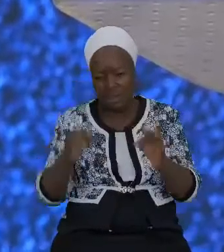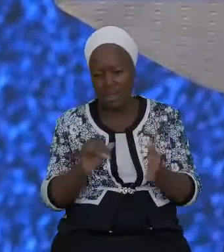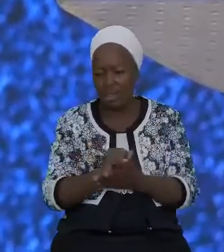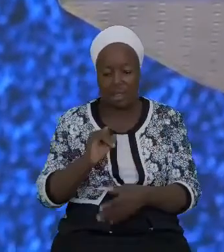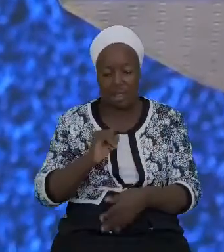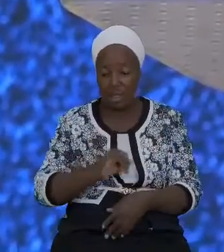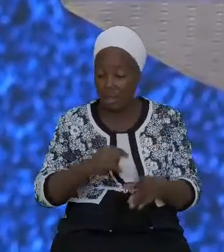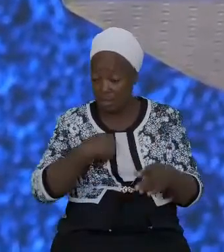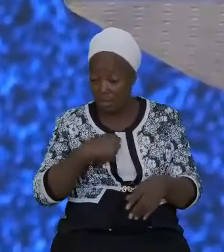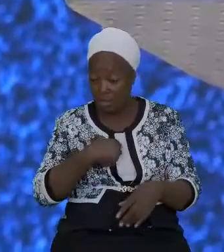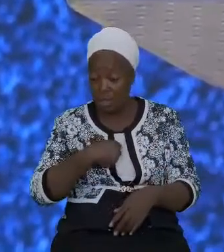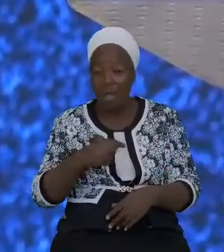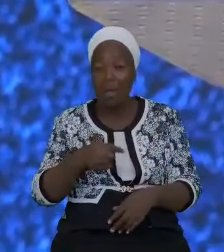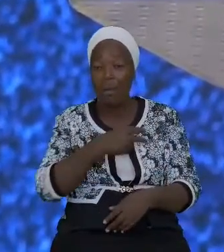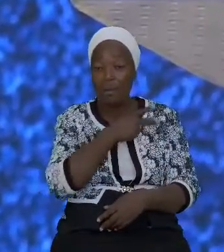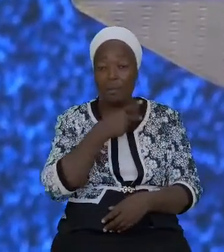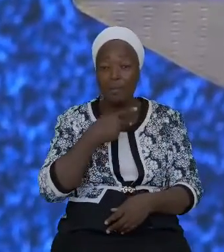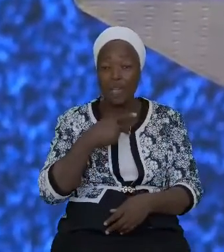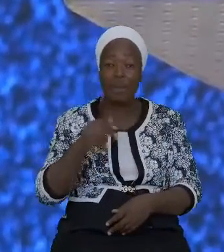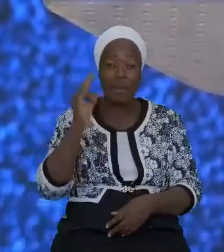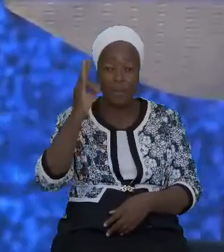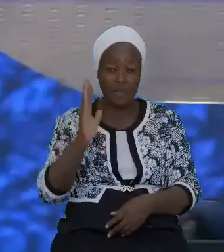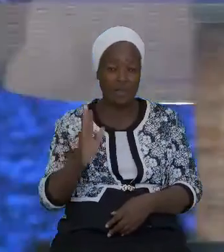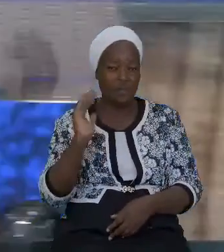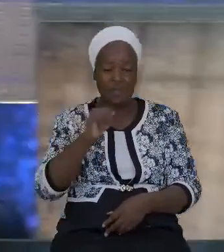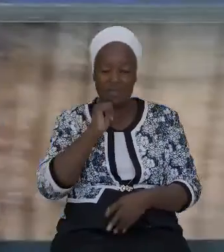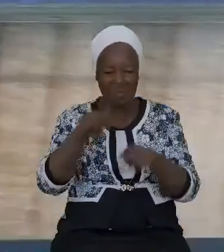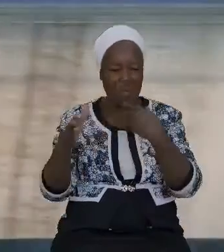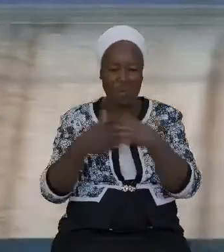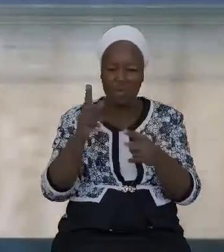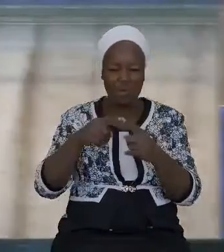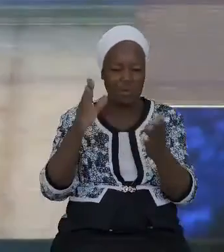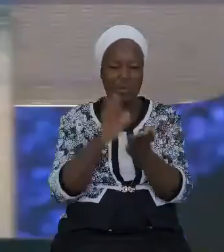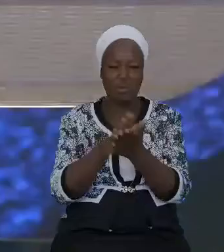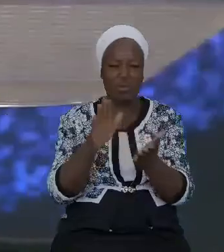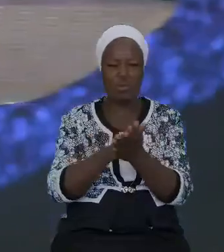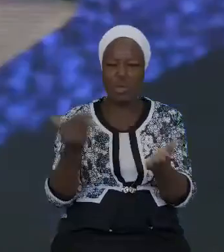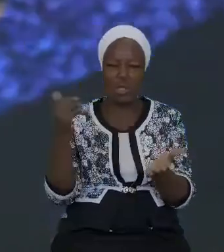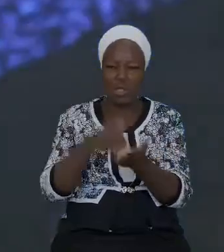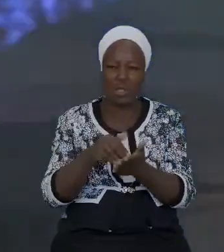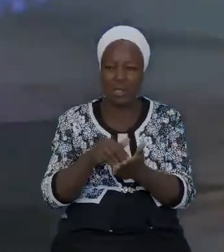to school again. And actually something happened.